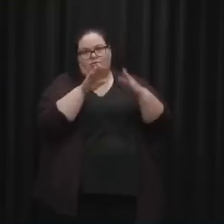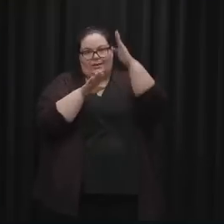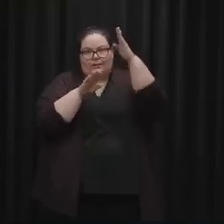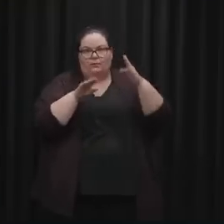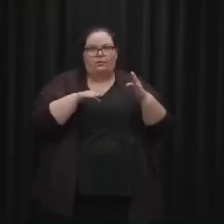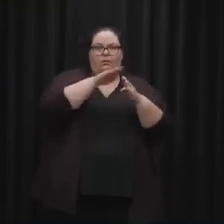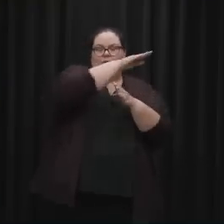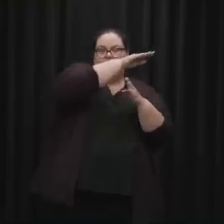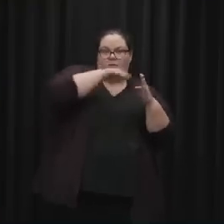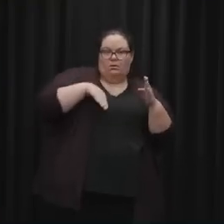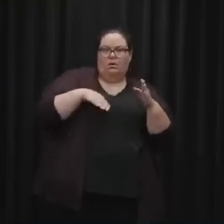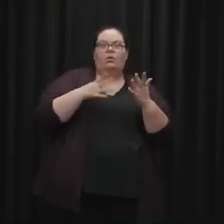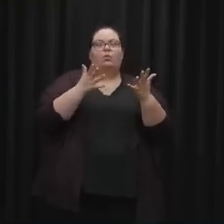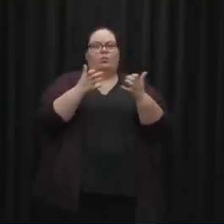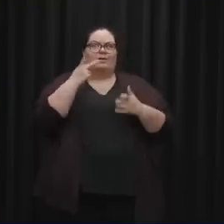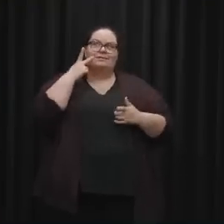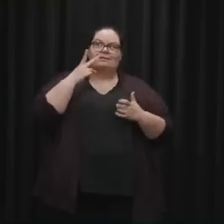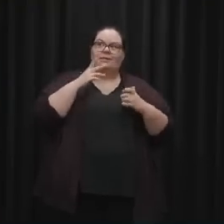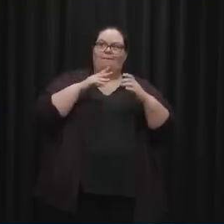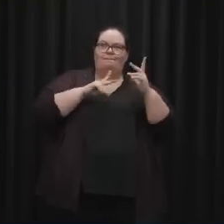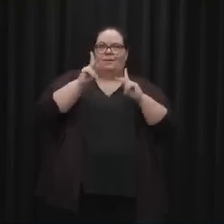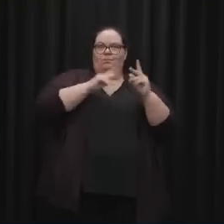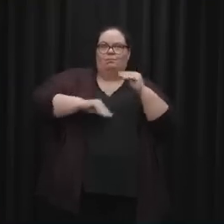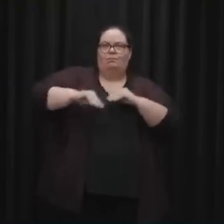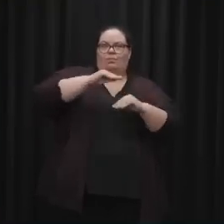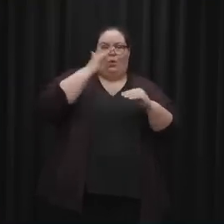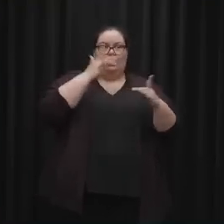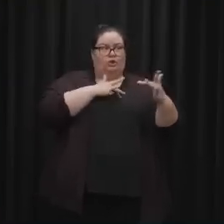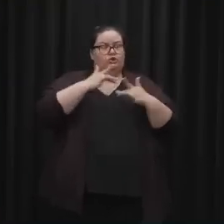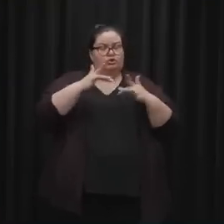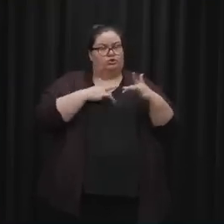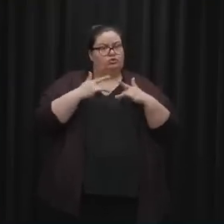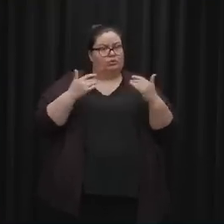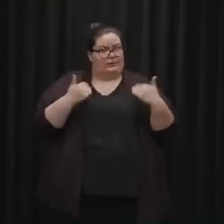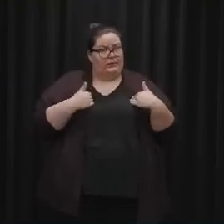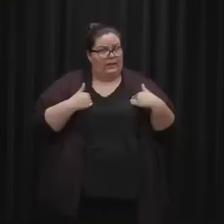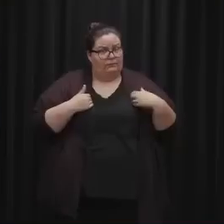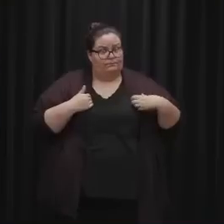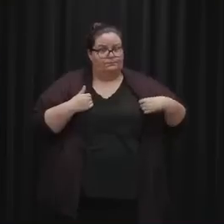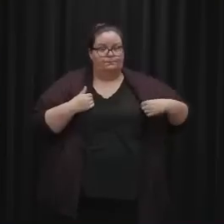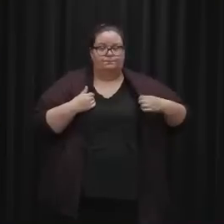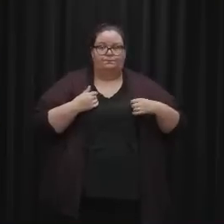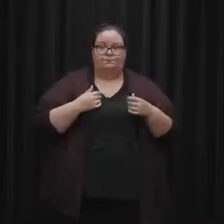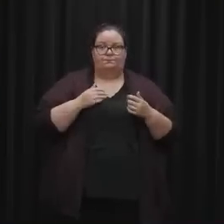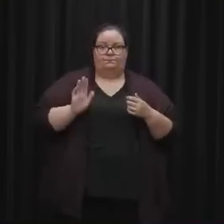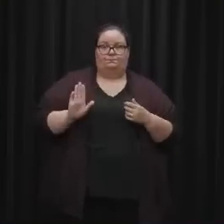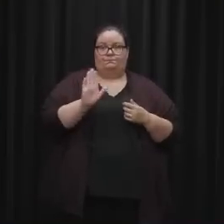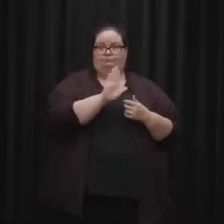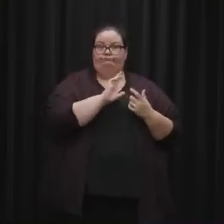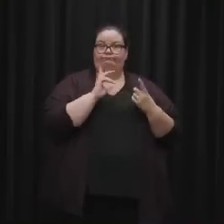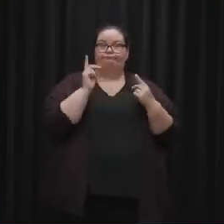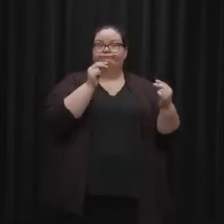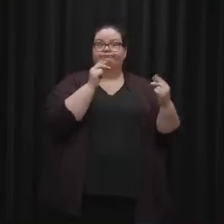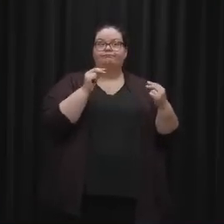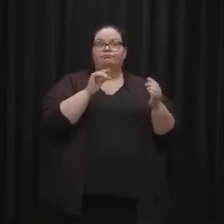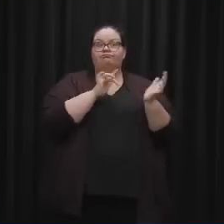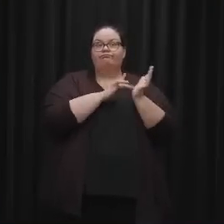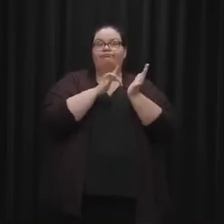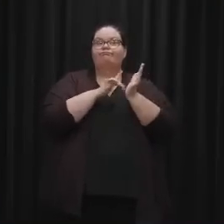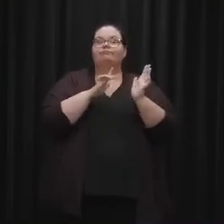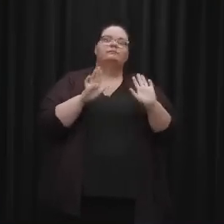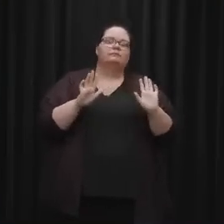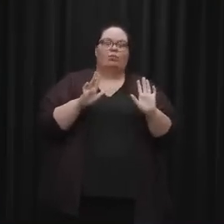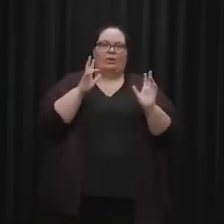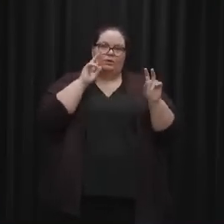to understand this movement because there is a level of concern that there are activities could be happening that we just need to have